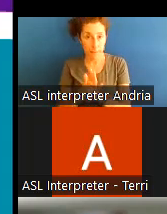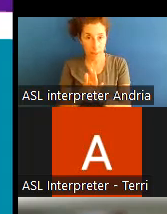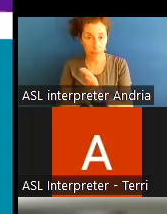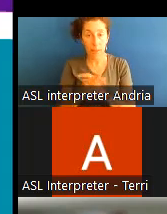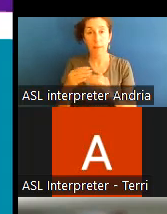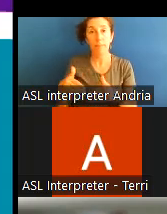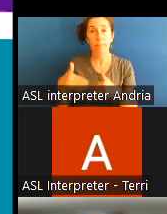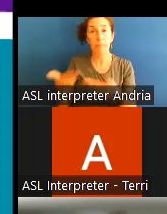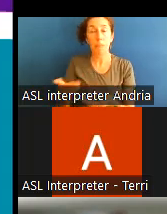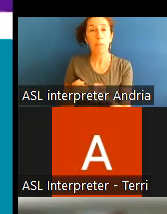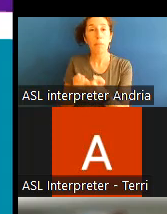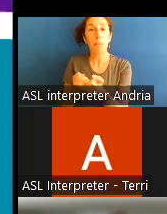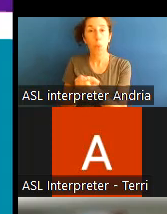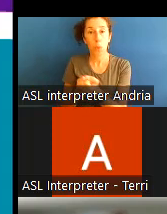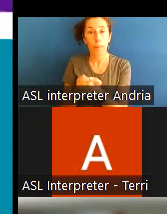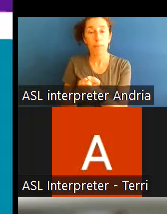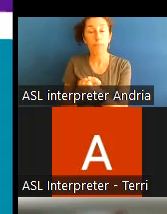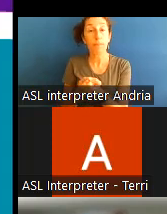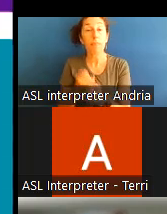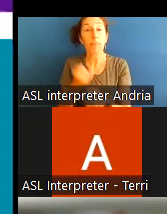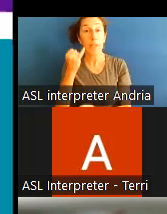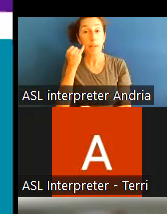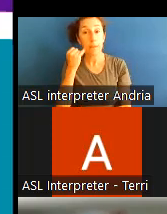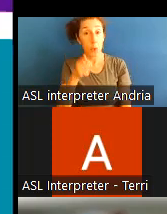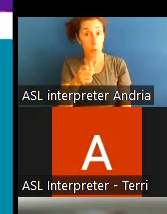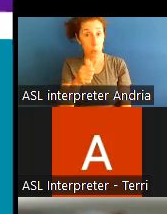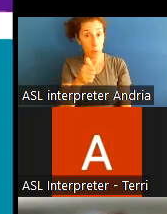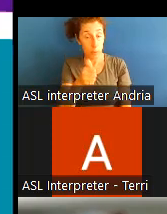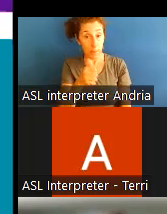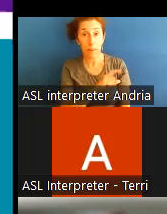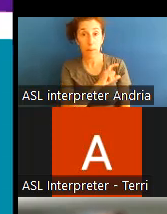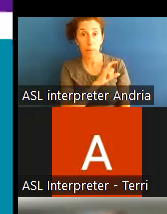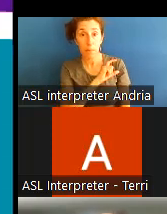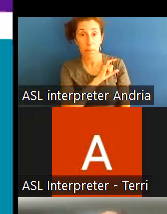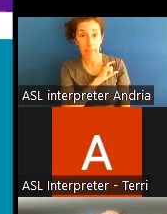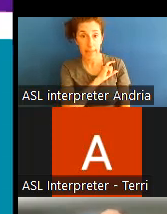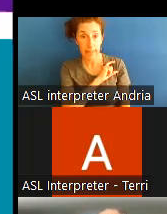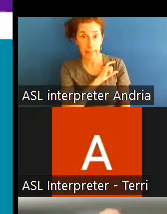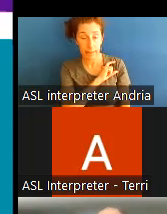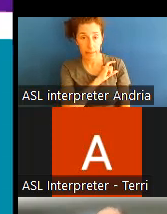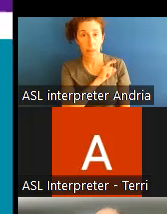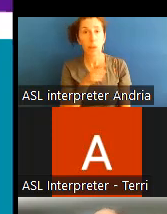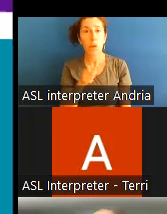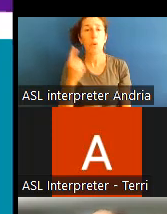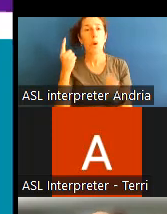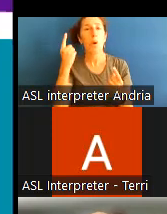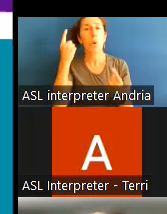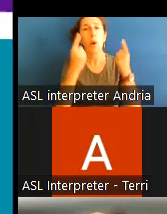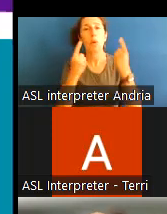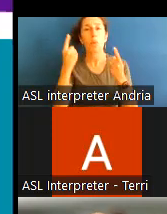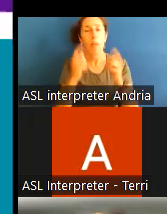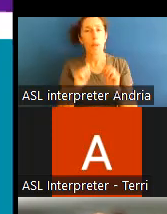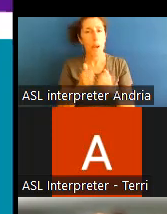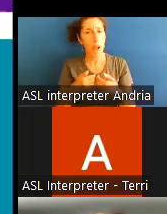officers, you're probably saying to yourself, well, how in the world do I identify if they've been sexually assaulted if I've been called for something